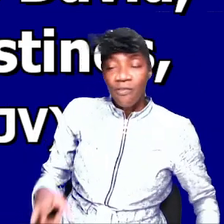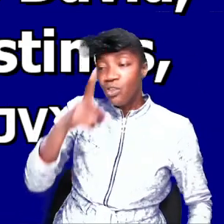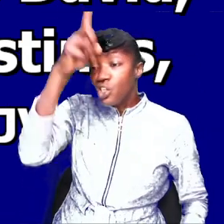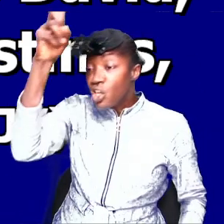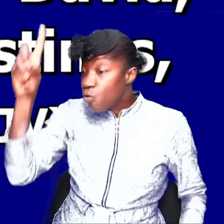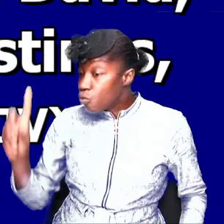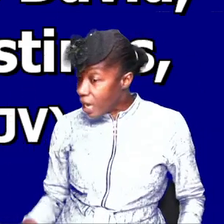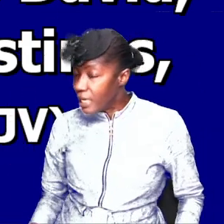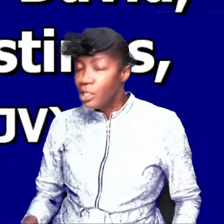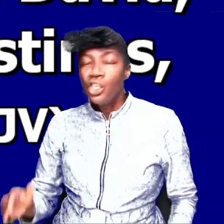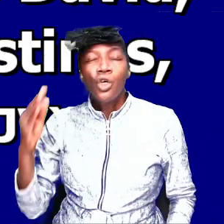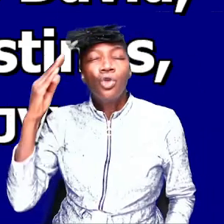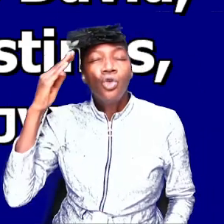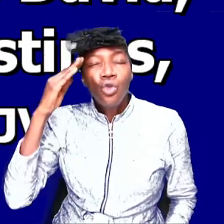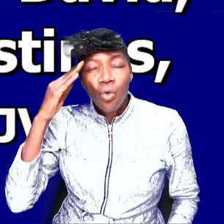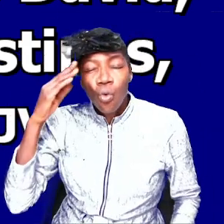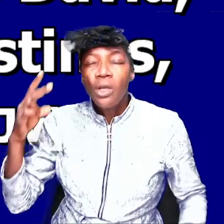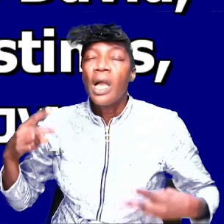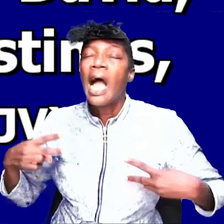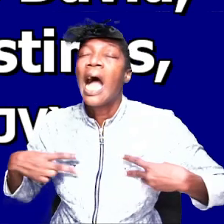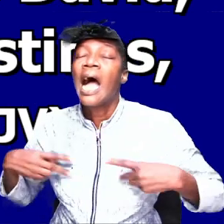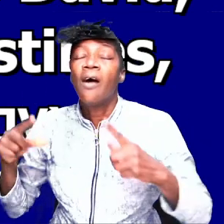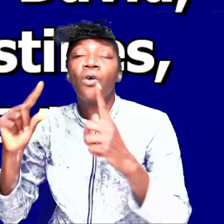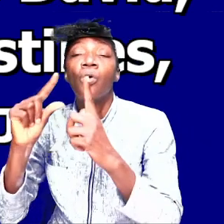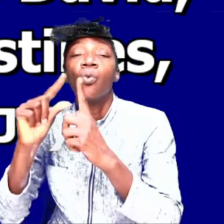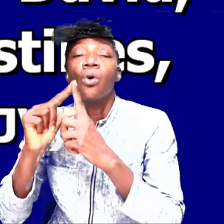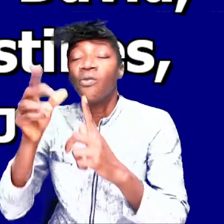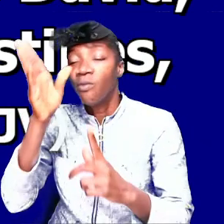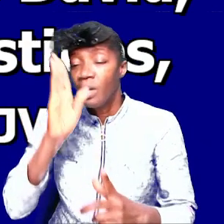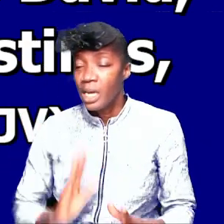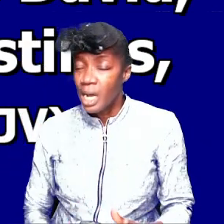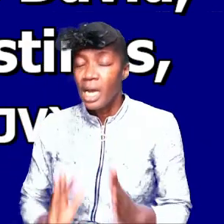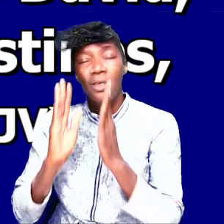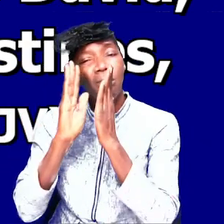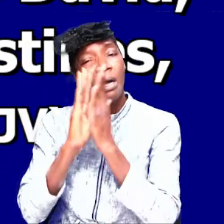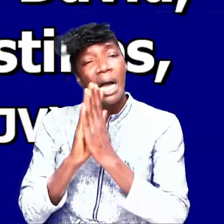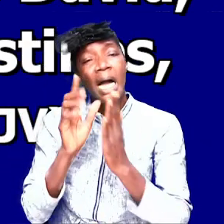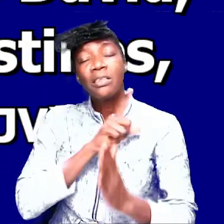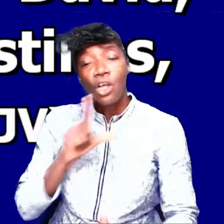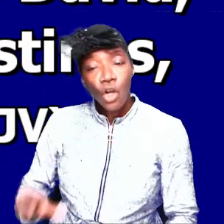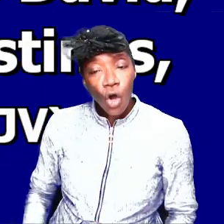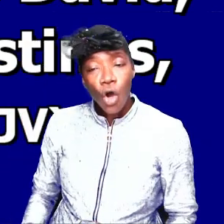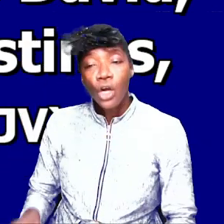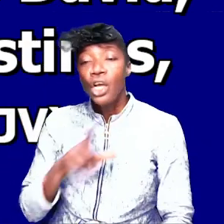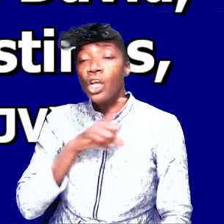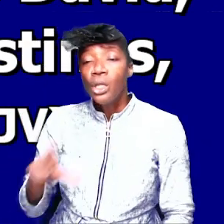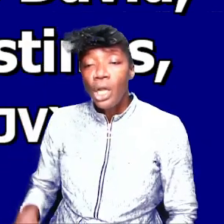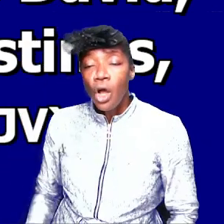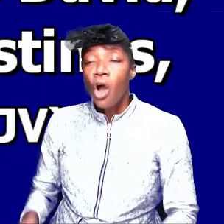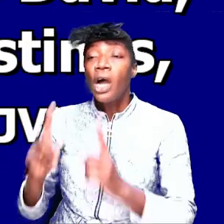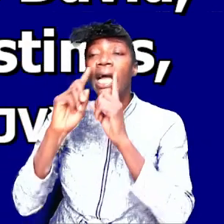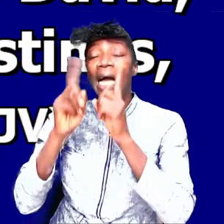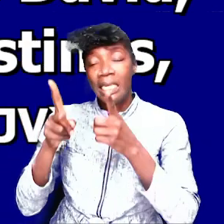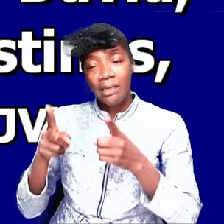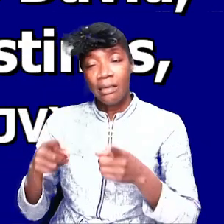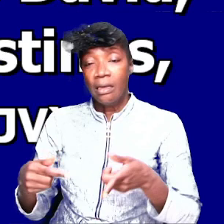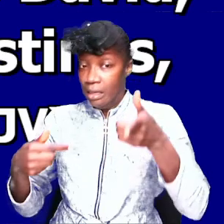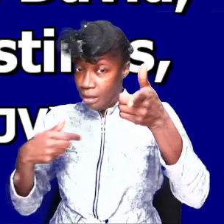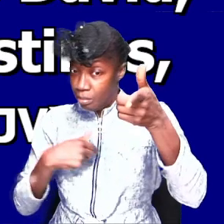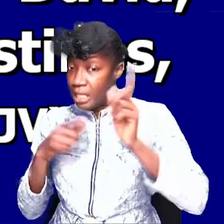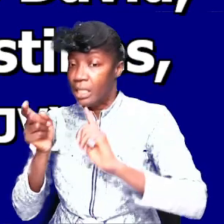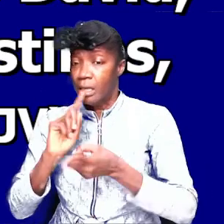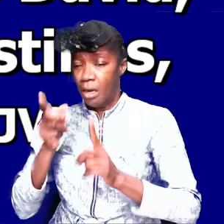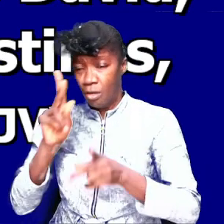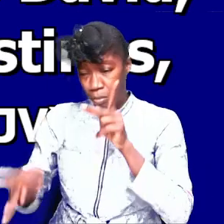You know that you inquire of the Lord, and the Lord answer you. I have talked to some folks at my